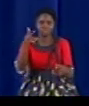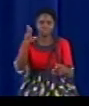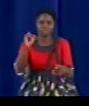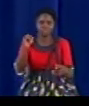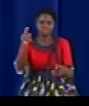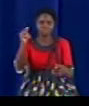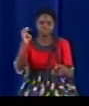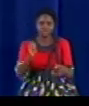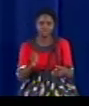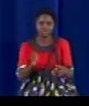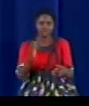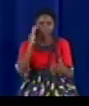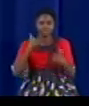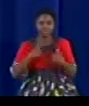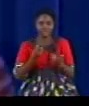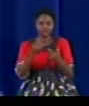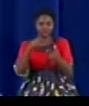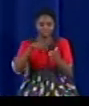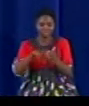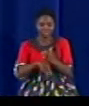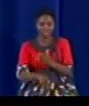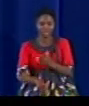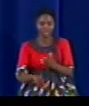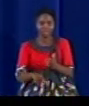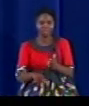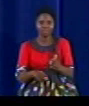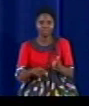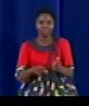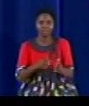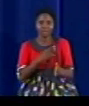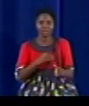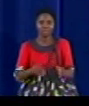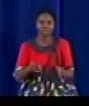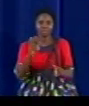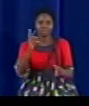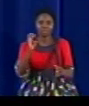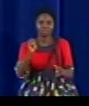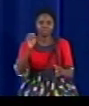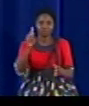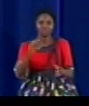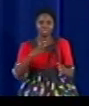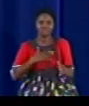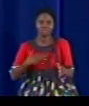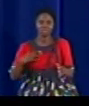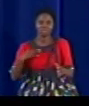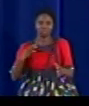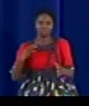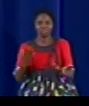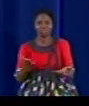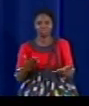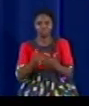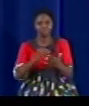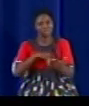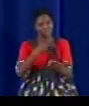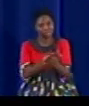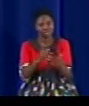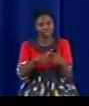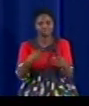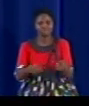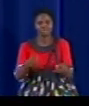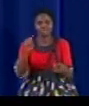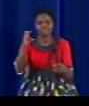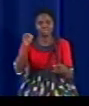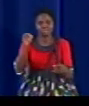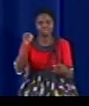it wet all my clothes before reaching the toilet. But God, in his mercy,